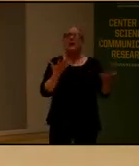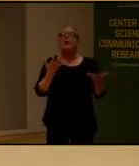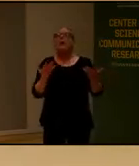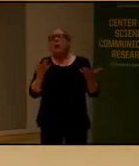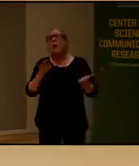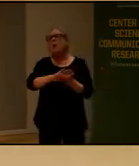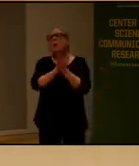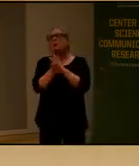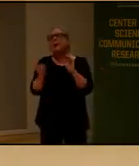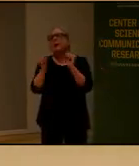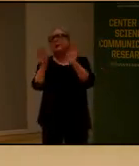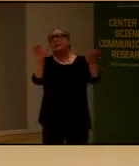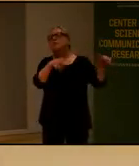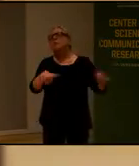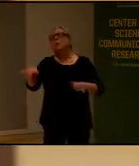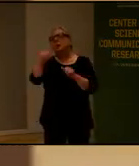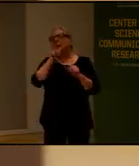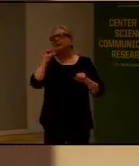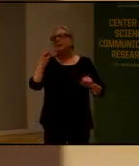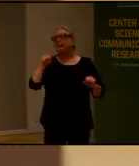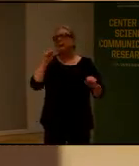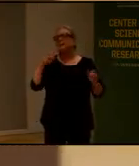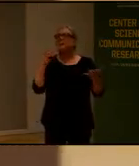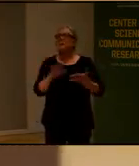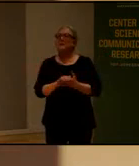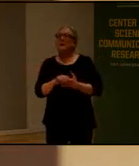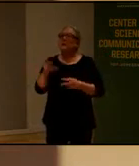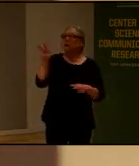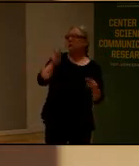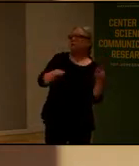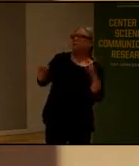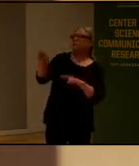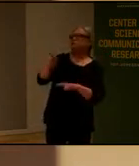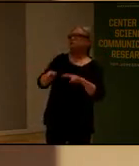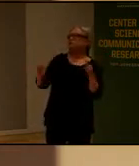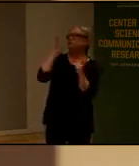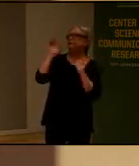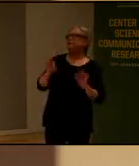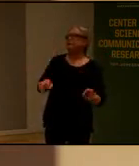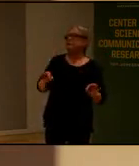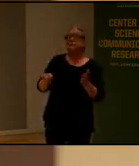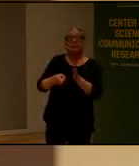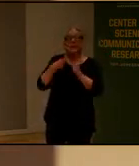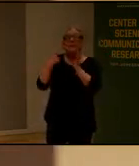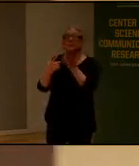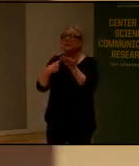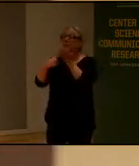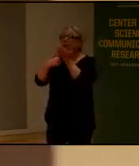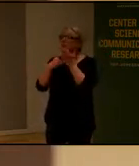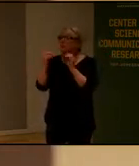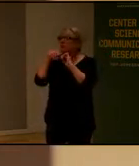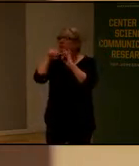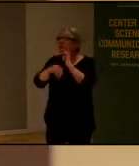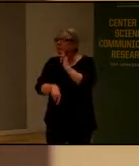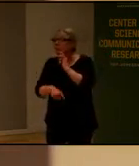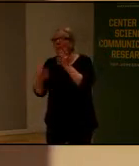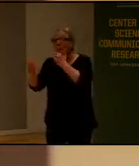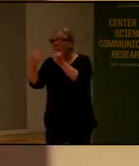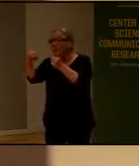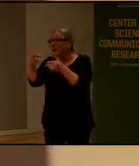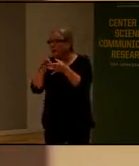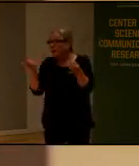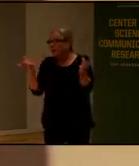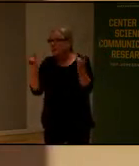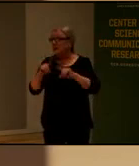common. And, if, you know, you sort of read the room, as always, and so sometimes, you know, we may engage in that or things that they say. But I don't